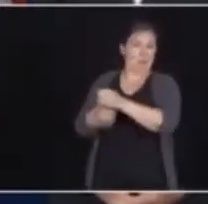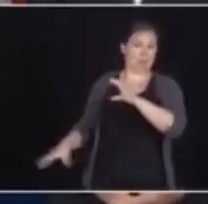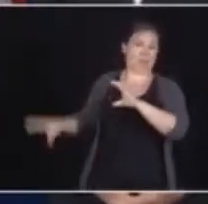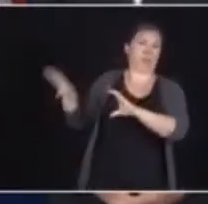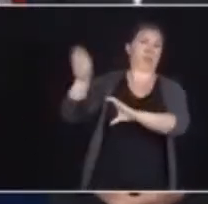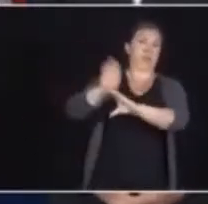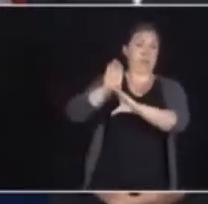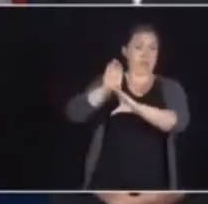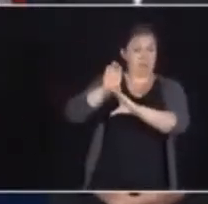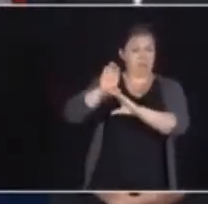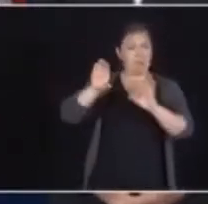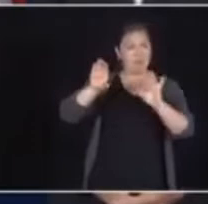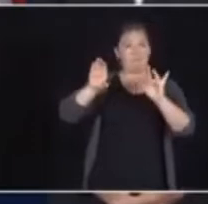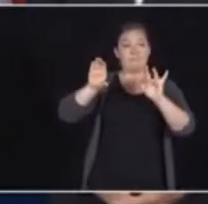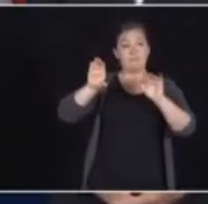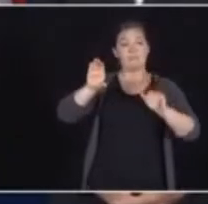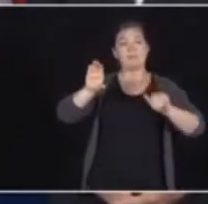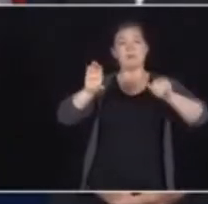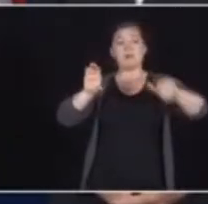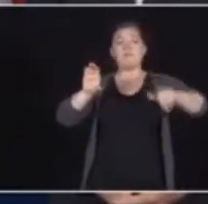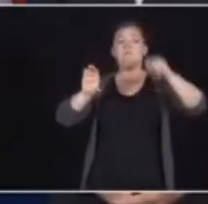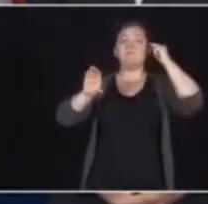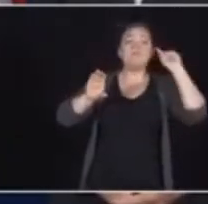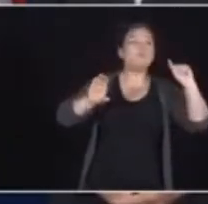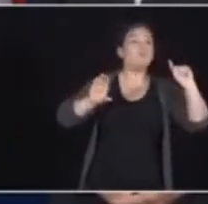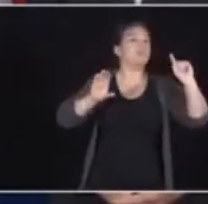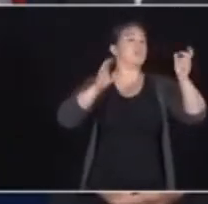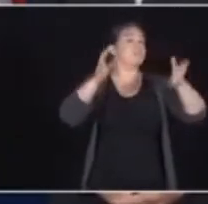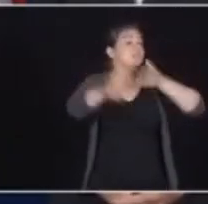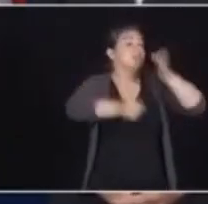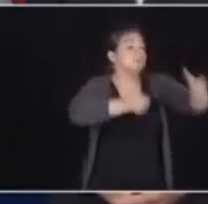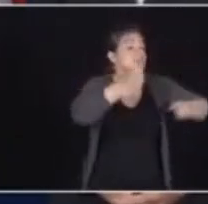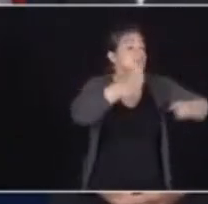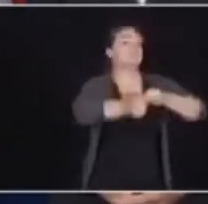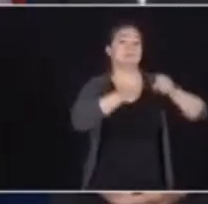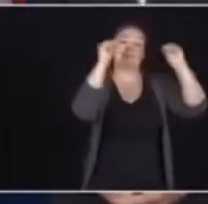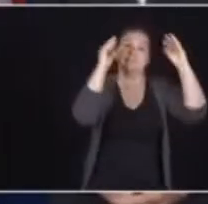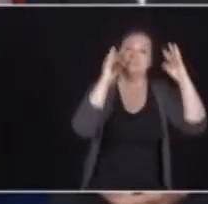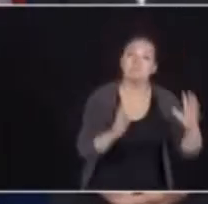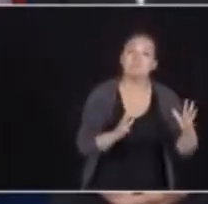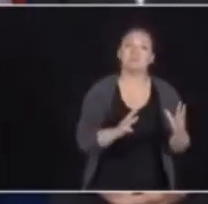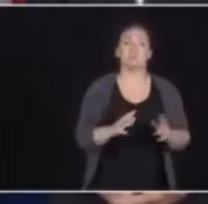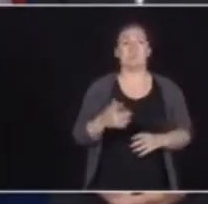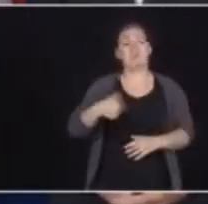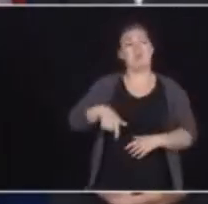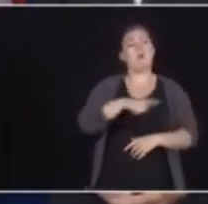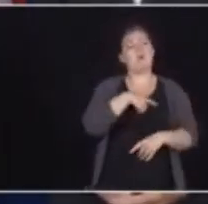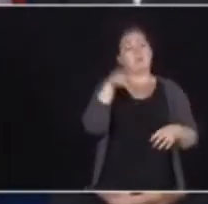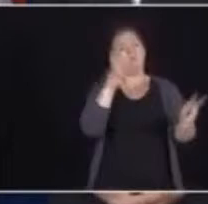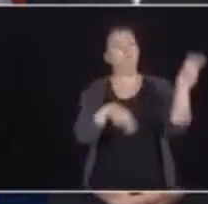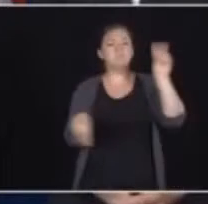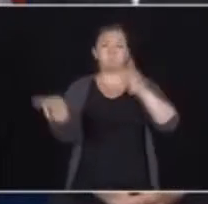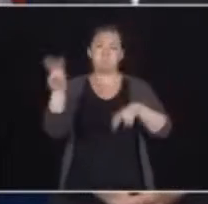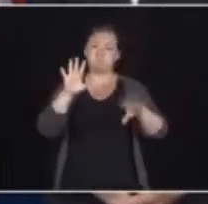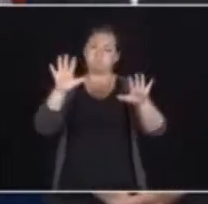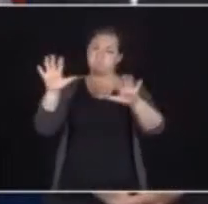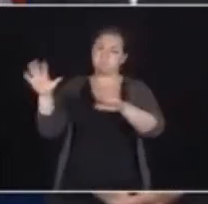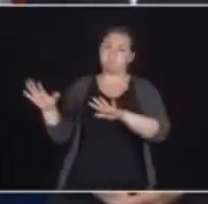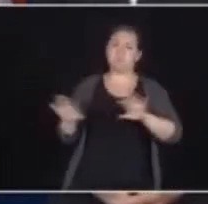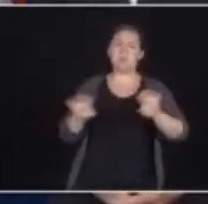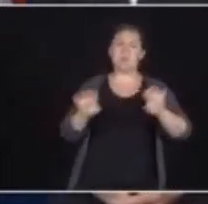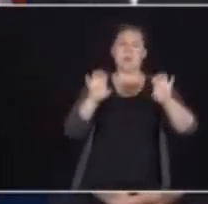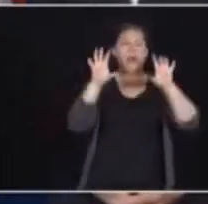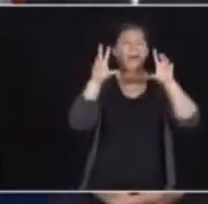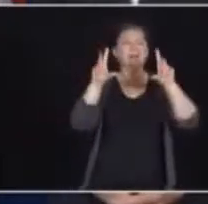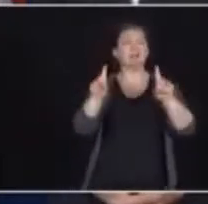hire more teachers. So we'll assess the whole area of education as we're doing right now. And just keep in mind, when we came